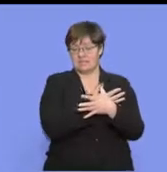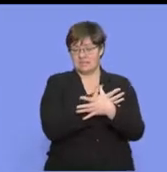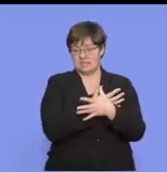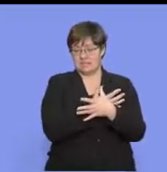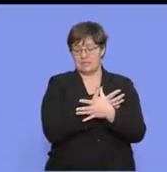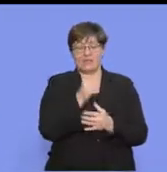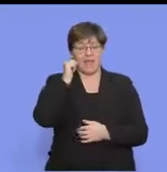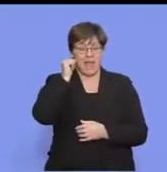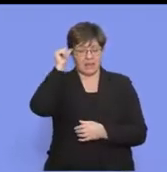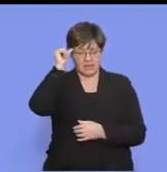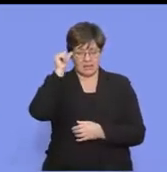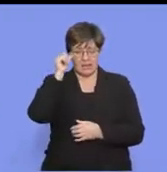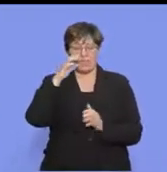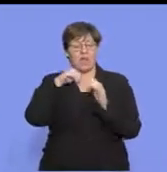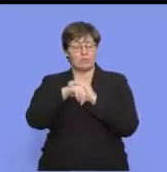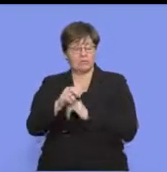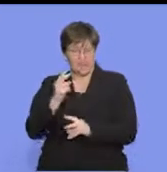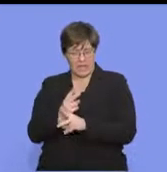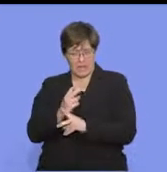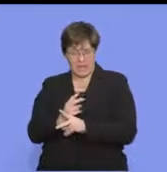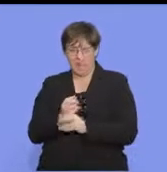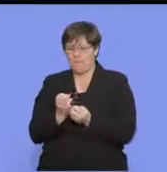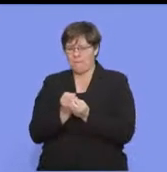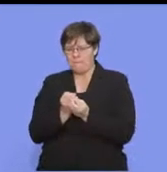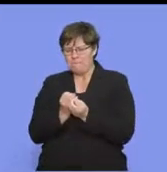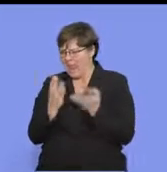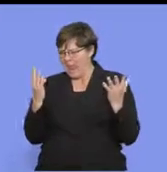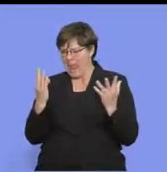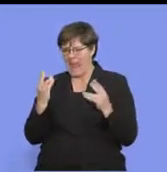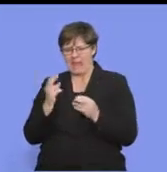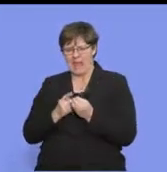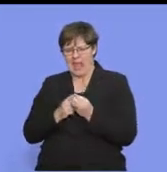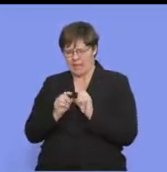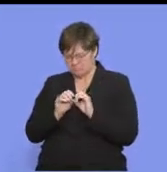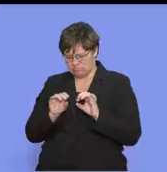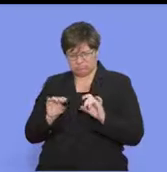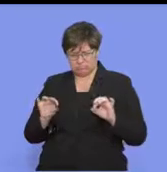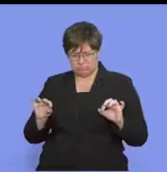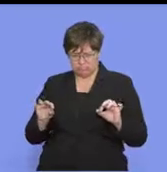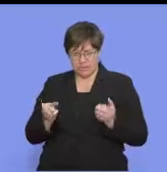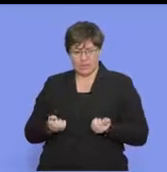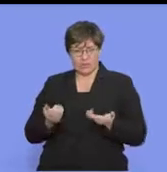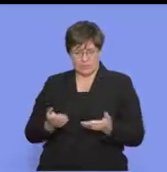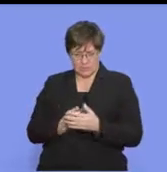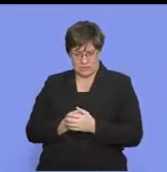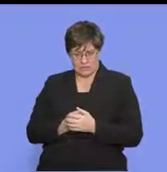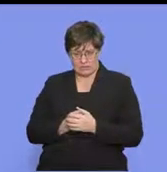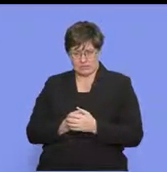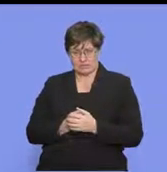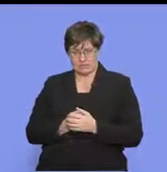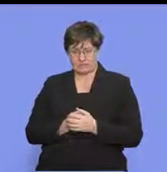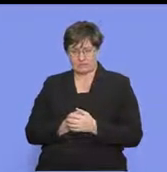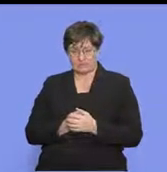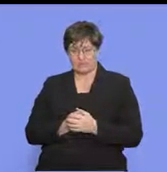butterflies as adults, when they reproduce, they produce many offspring. You can see there are many offspring that are produced, more than